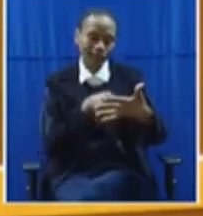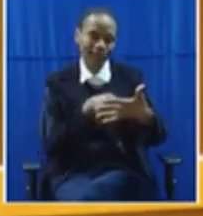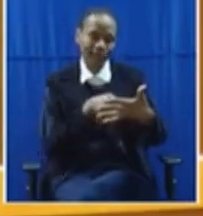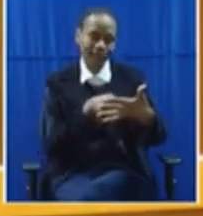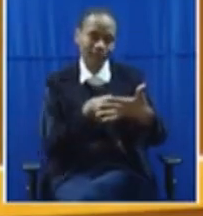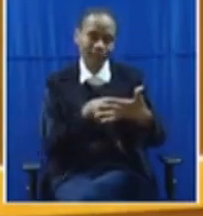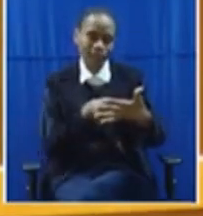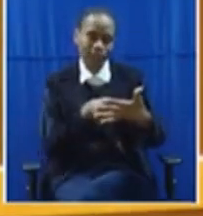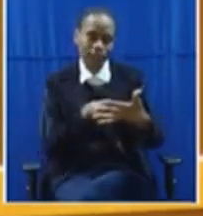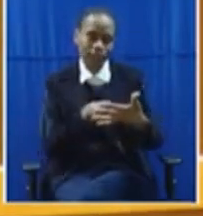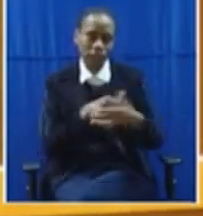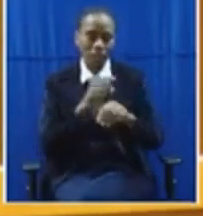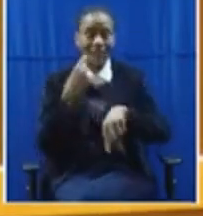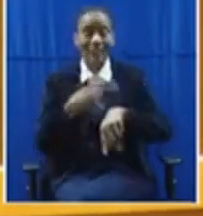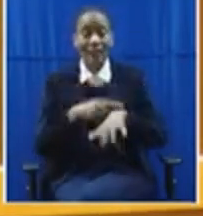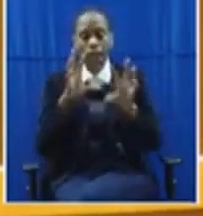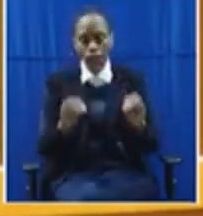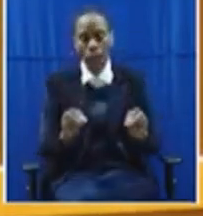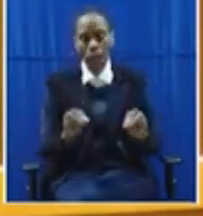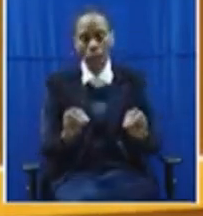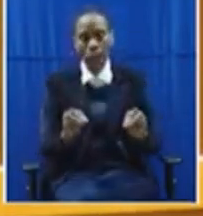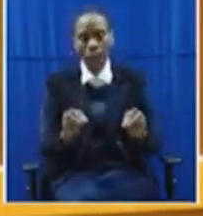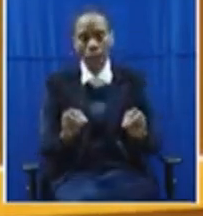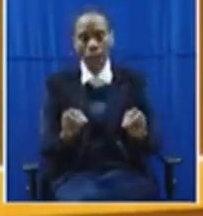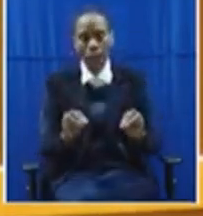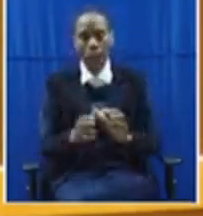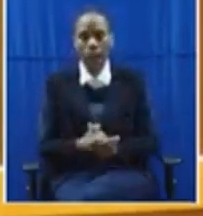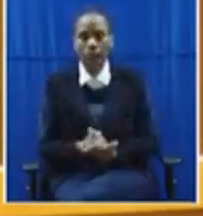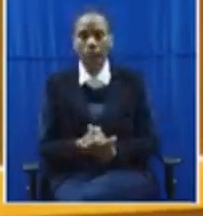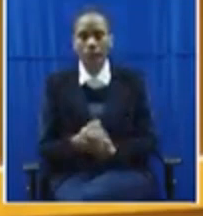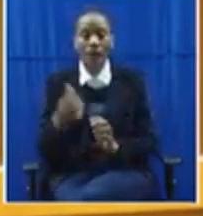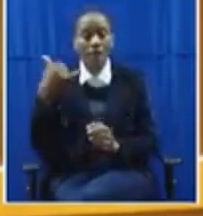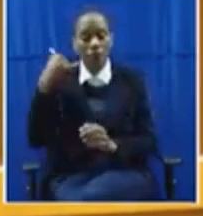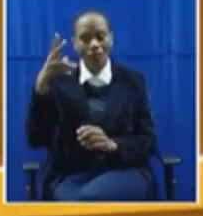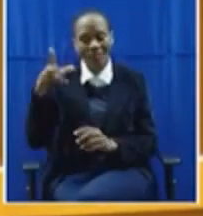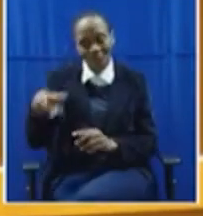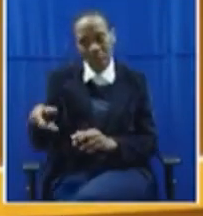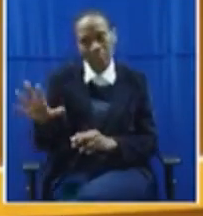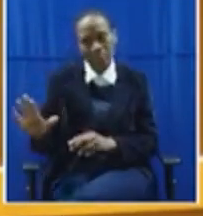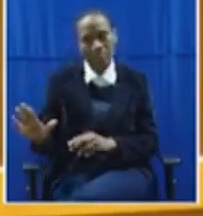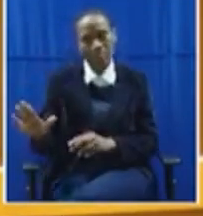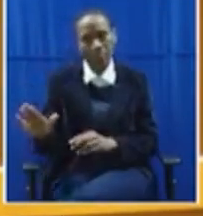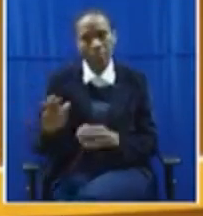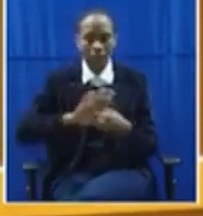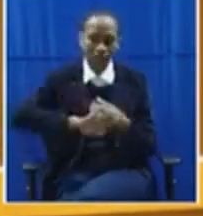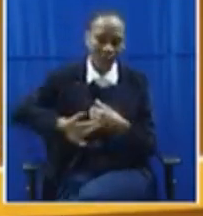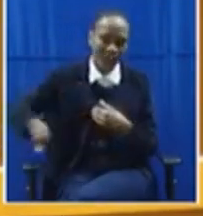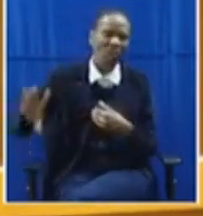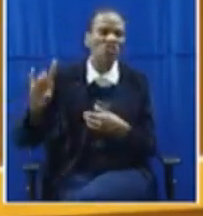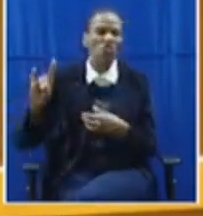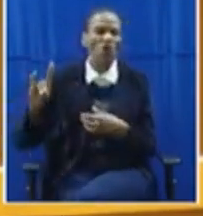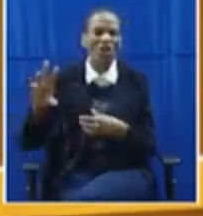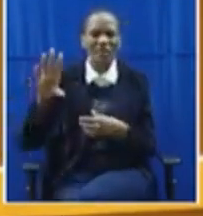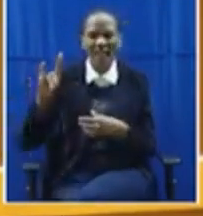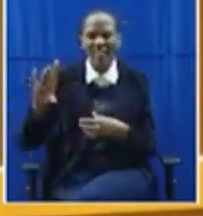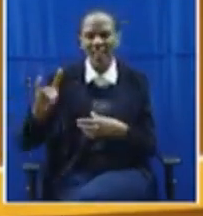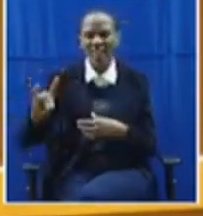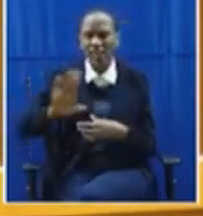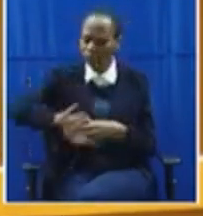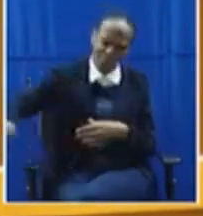Stop all the clocks, cut off the telephone, prevent the dog from barking with a juicy